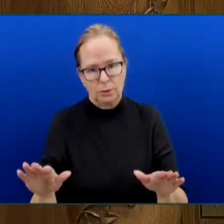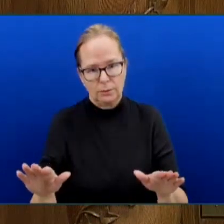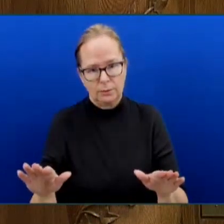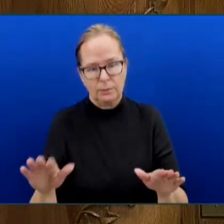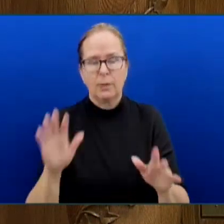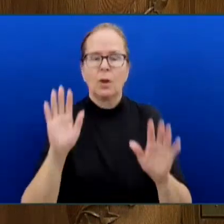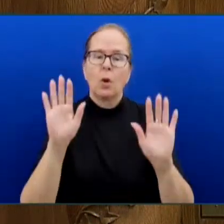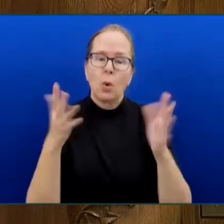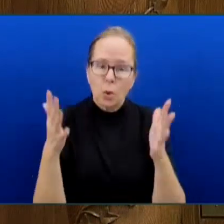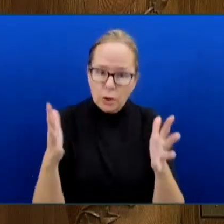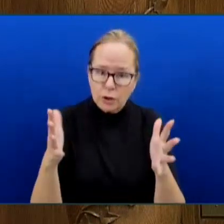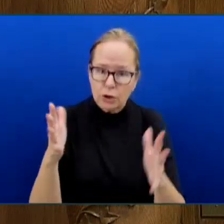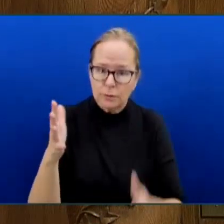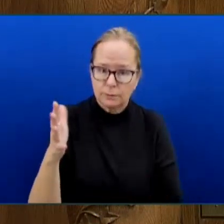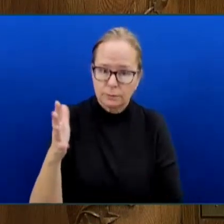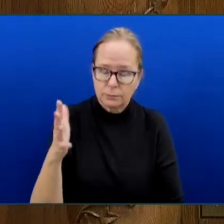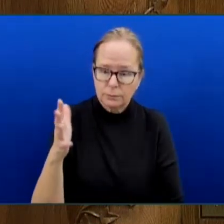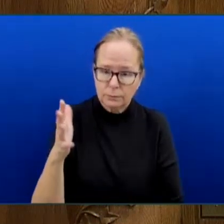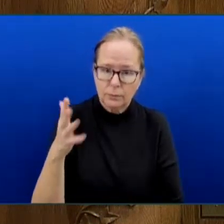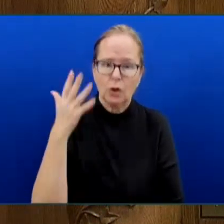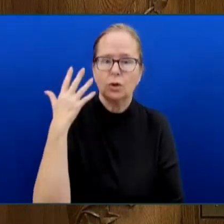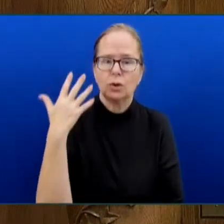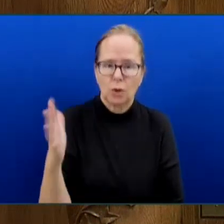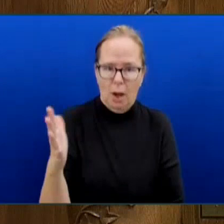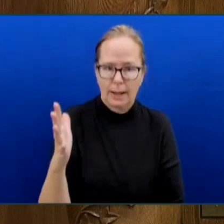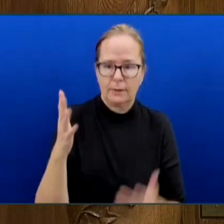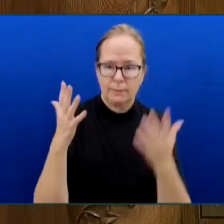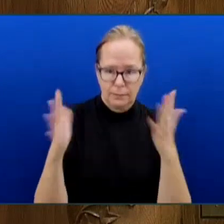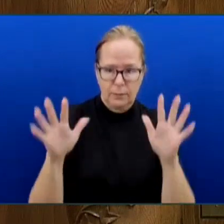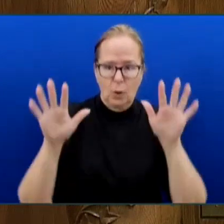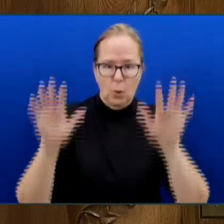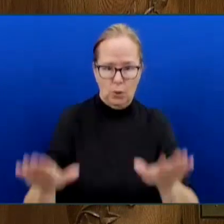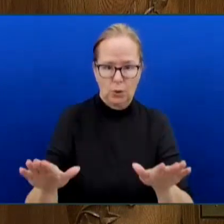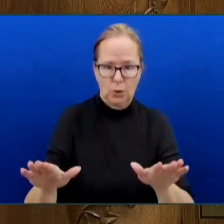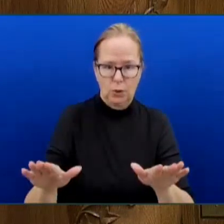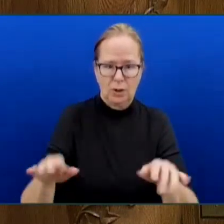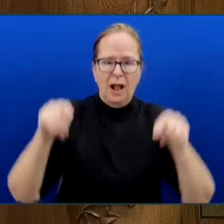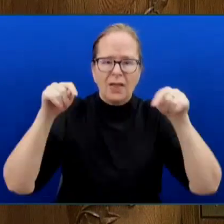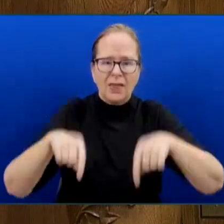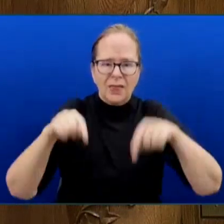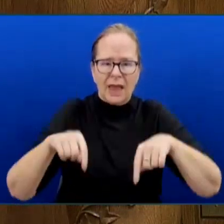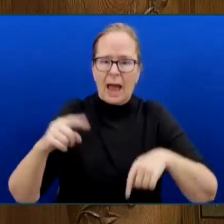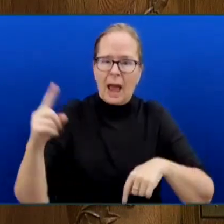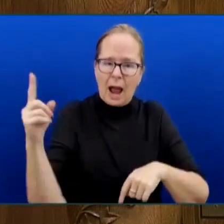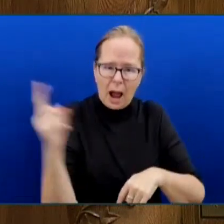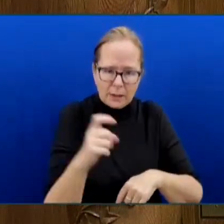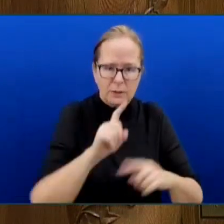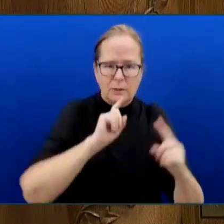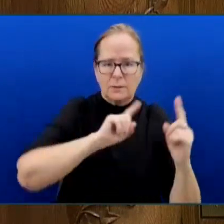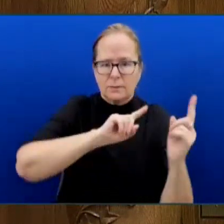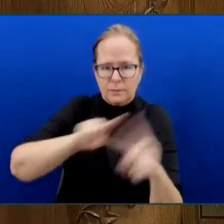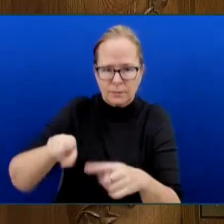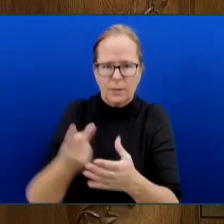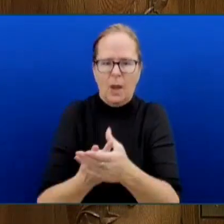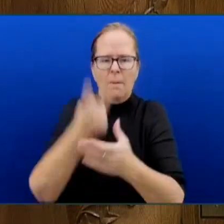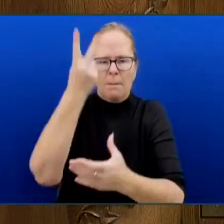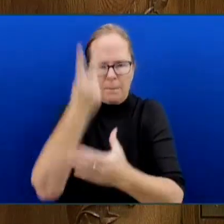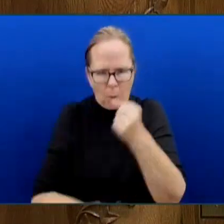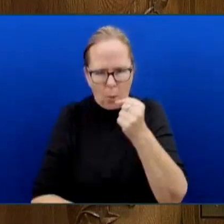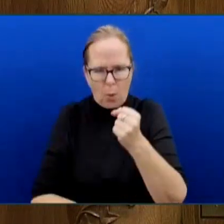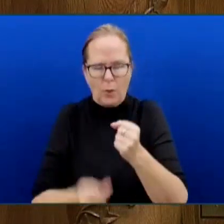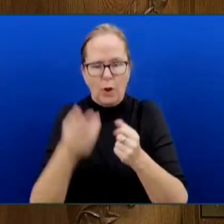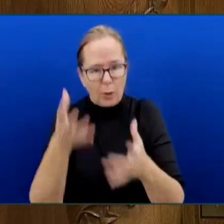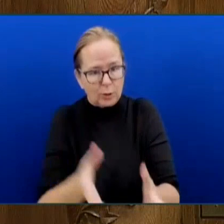members. It's a two-way street, please. If you saw want to them hear take the credit. question, we also have the responsibility to hear the answer,